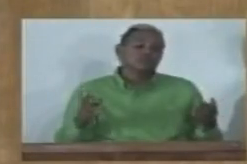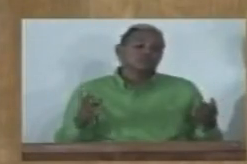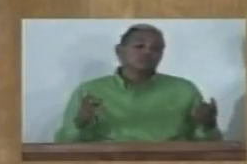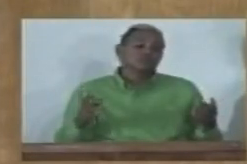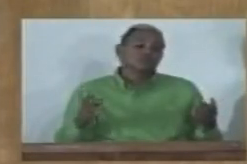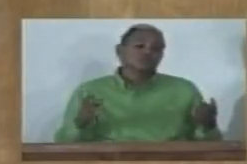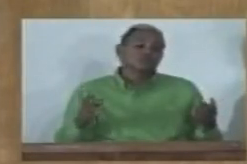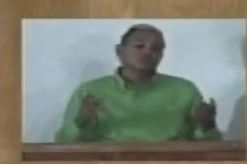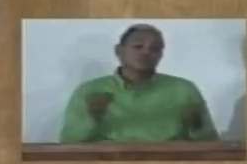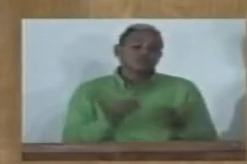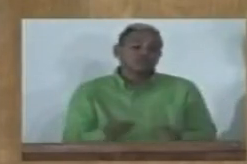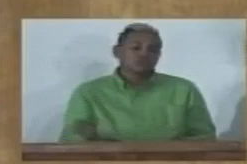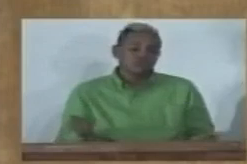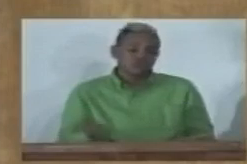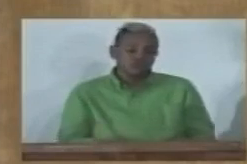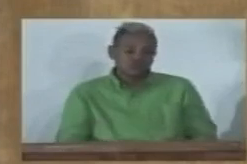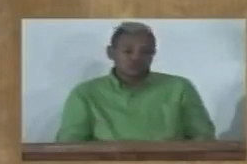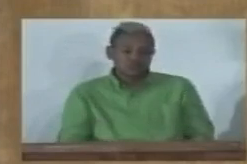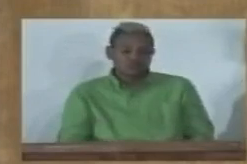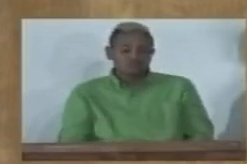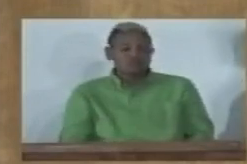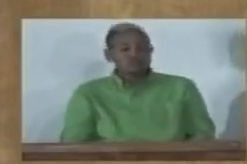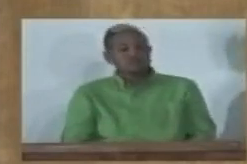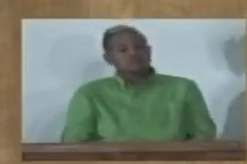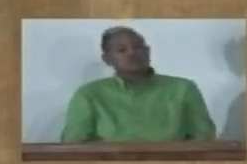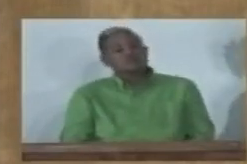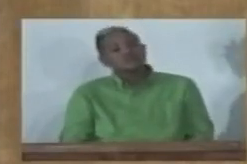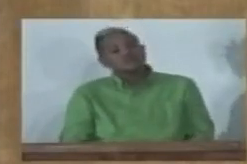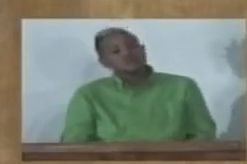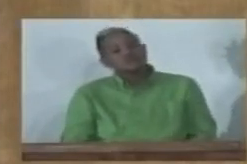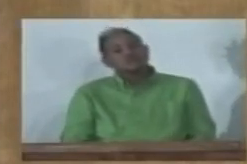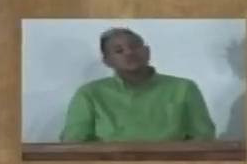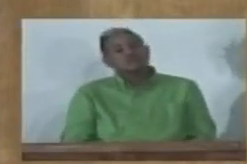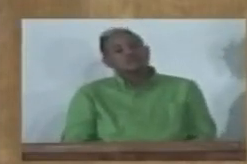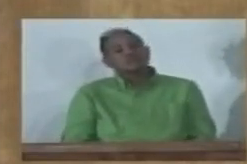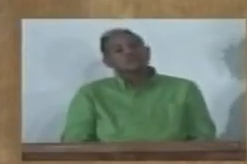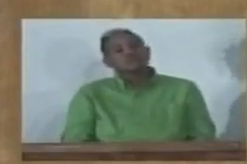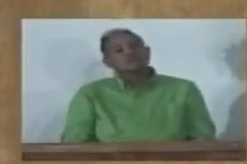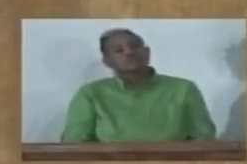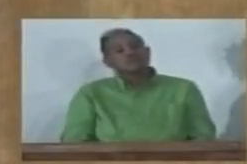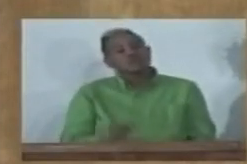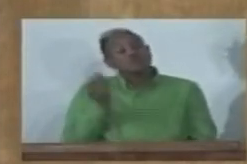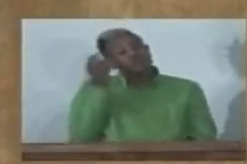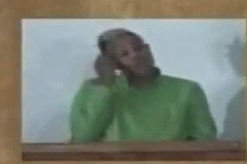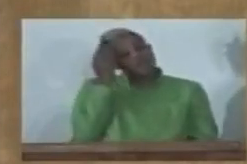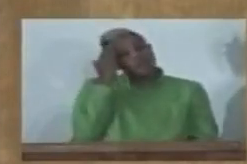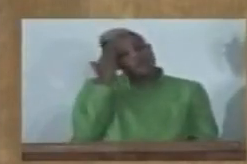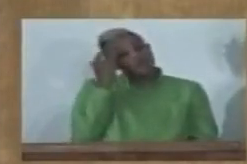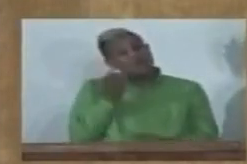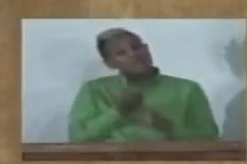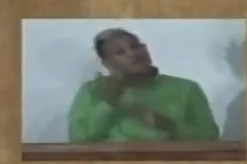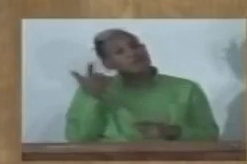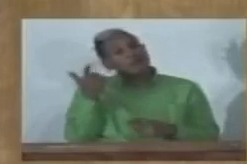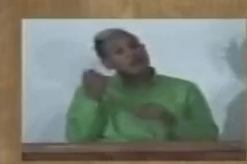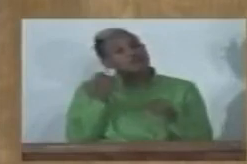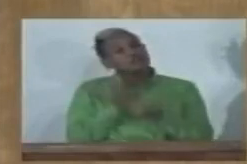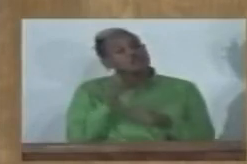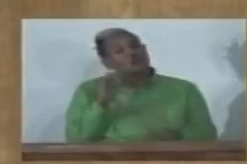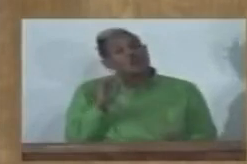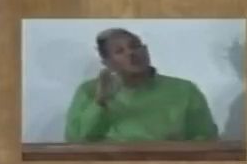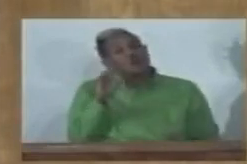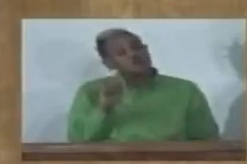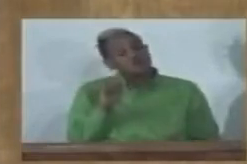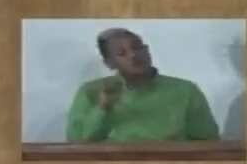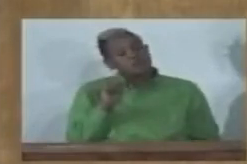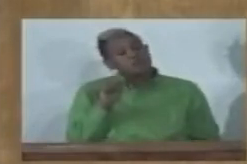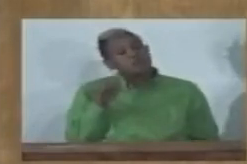set of resolutions. The government knew from last year, October, when